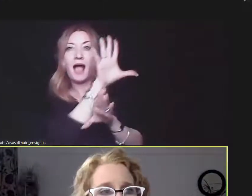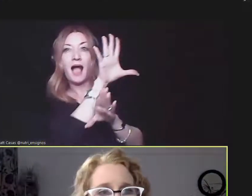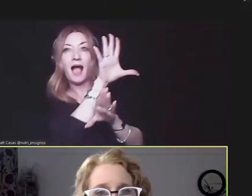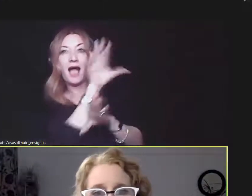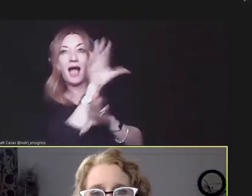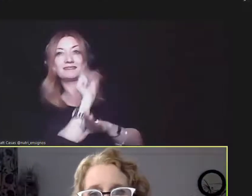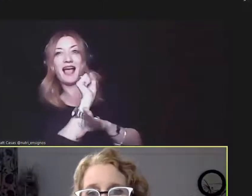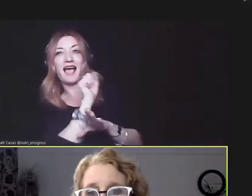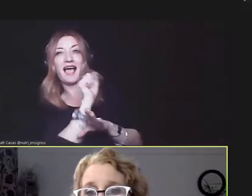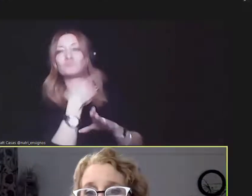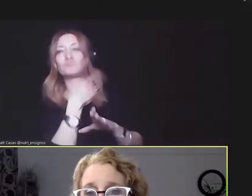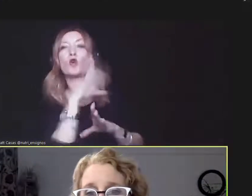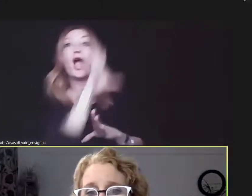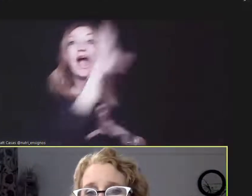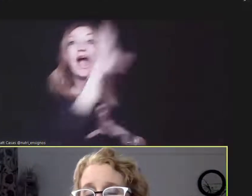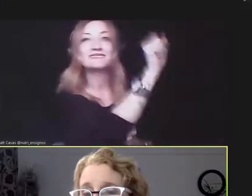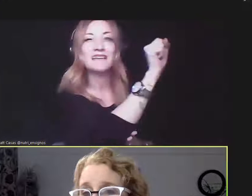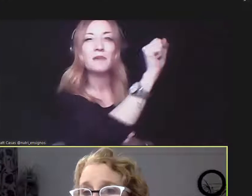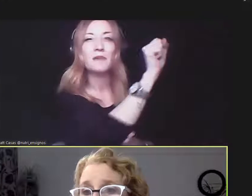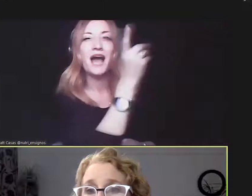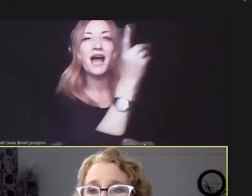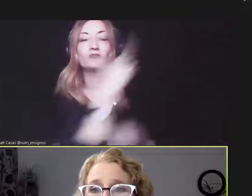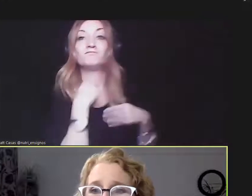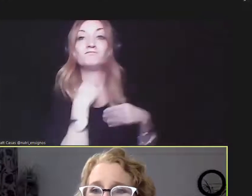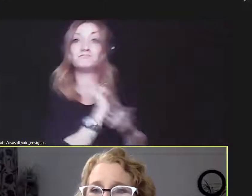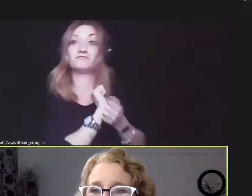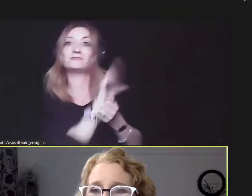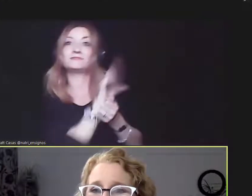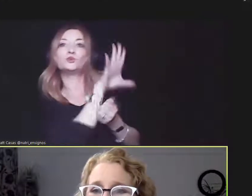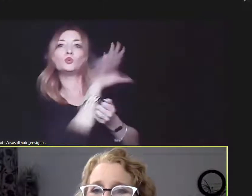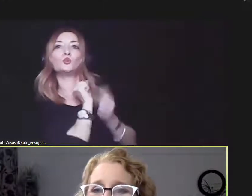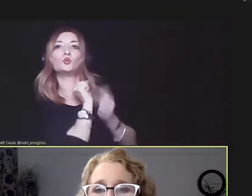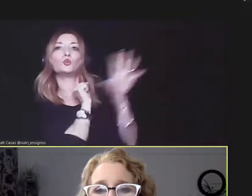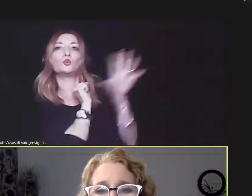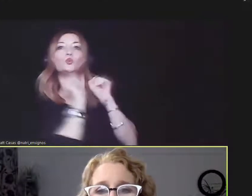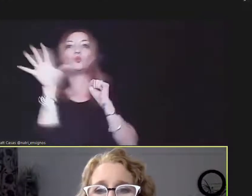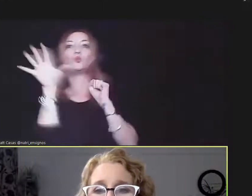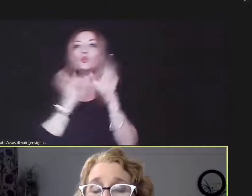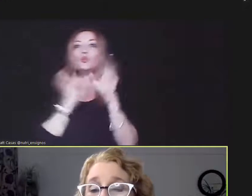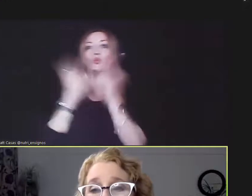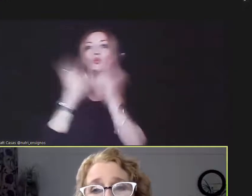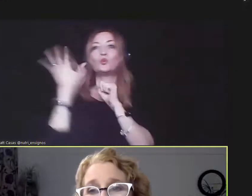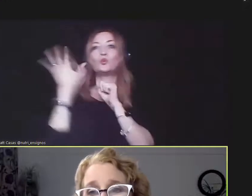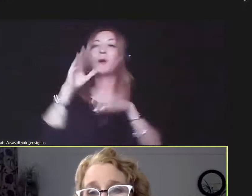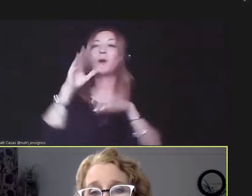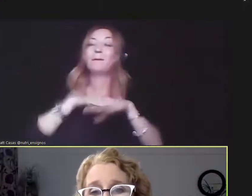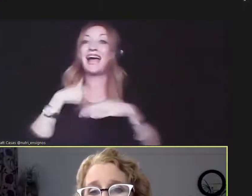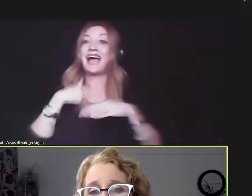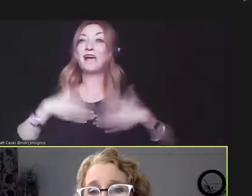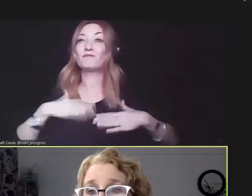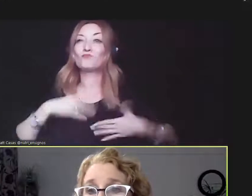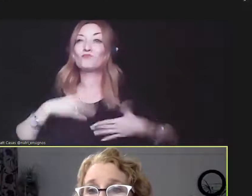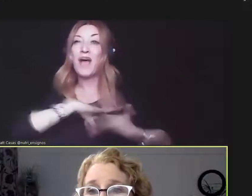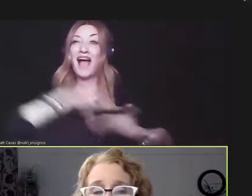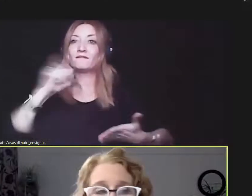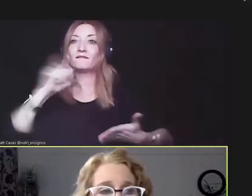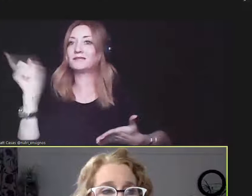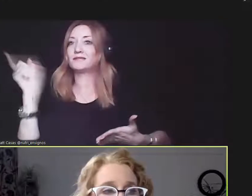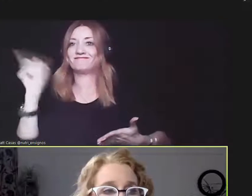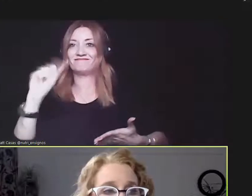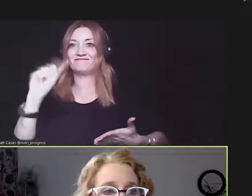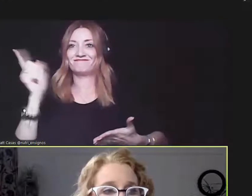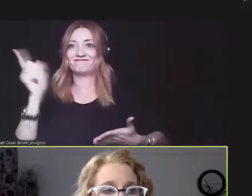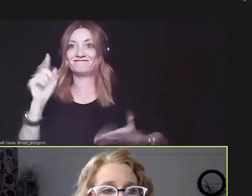all. Then we have chia seeds, which chia seeds are a really good source of omegas